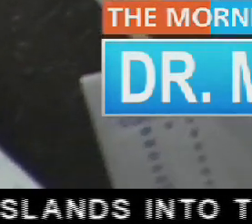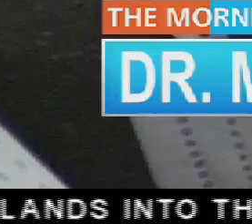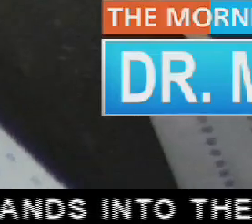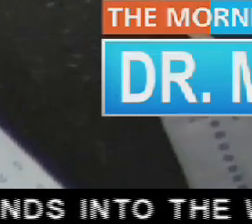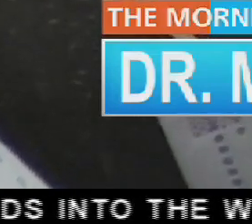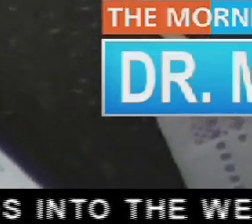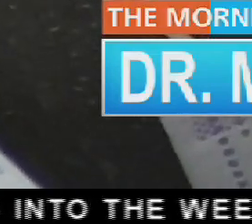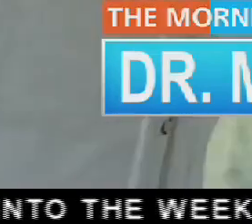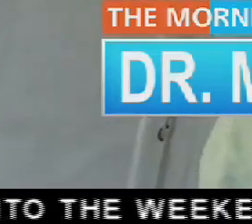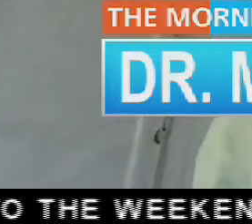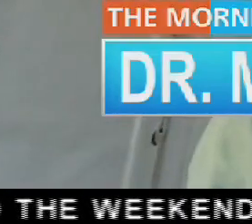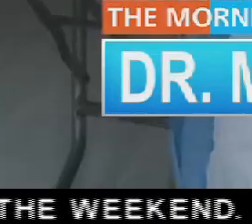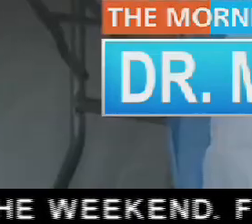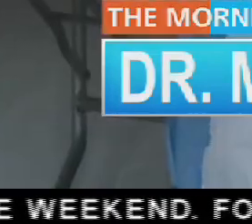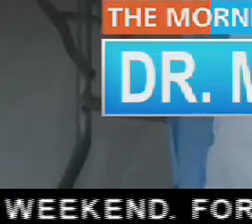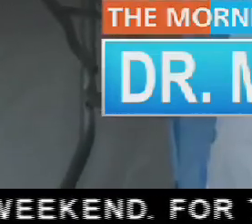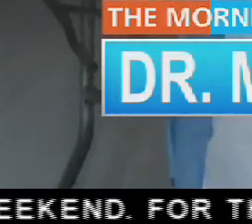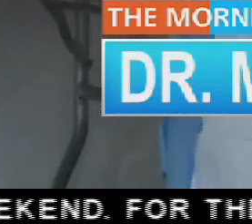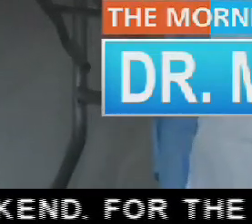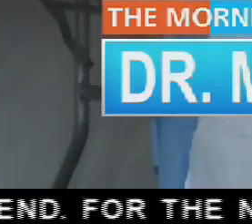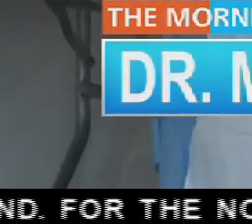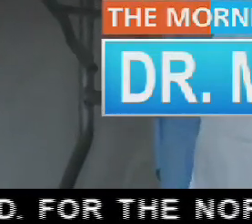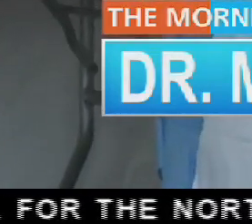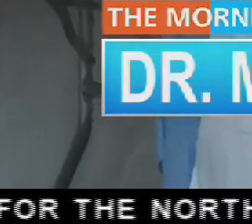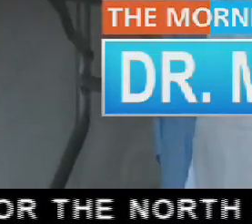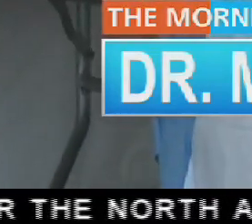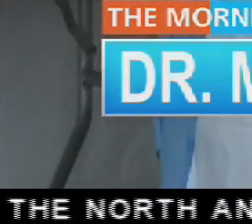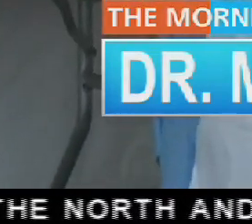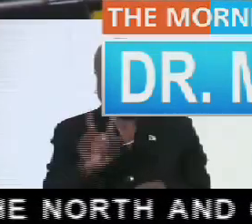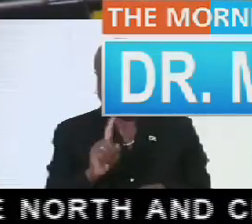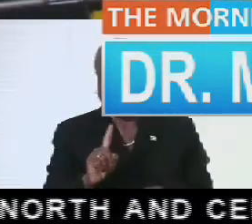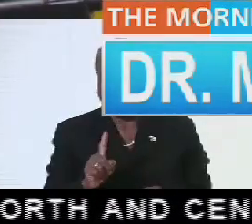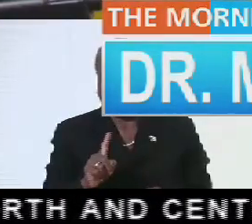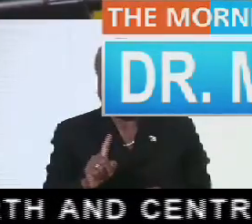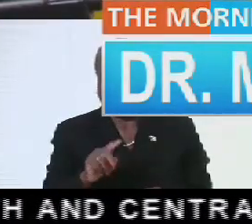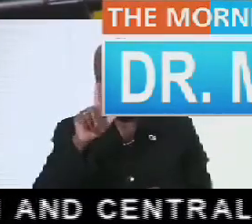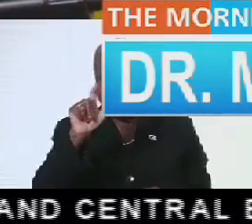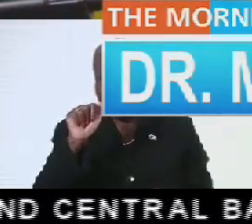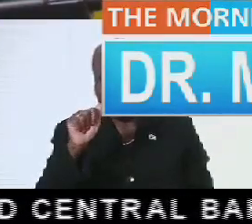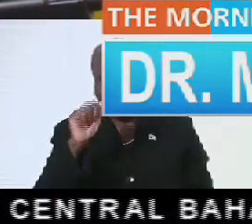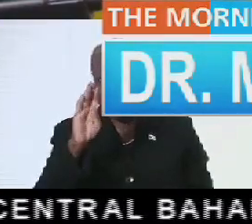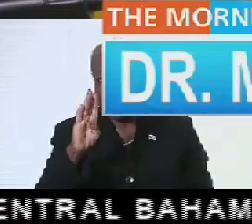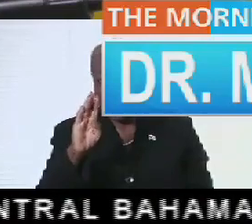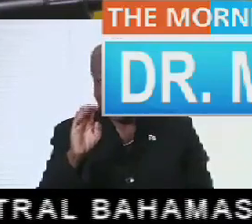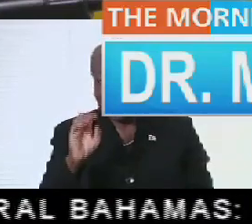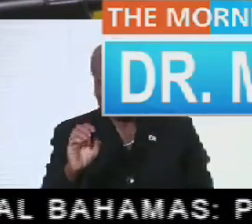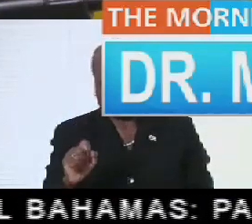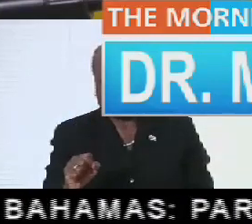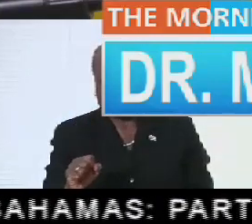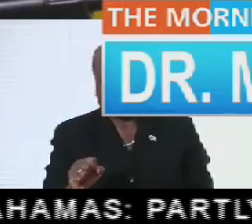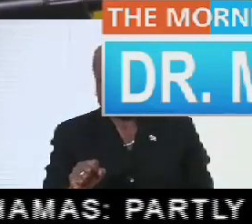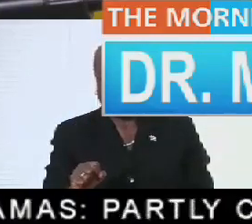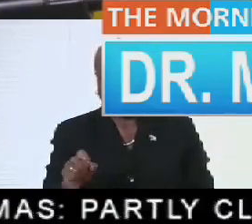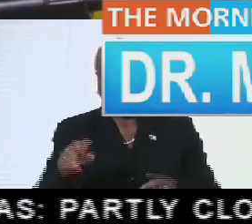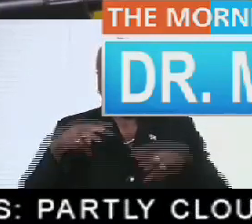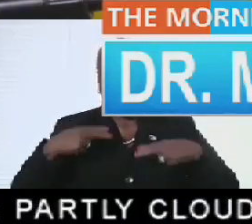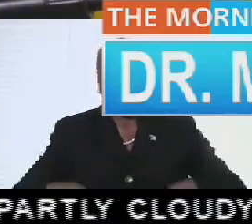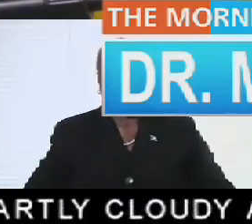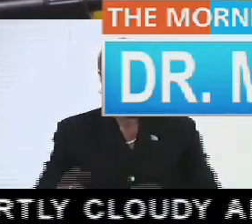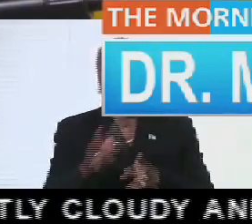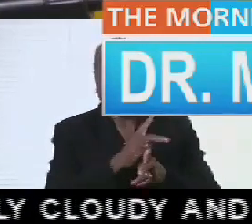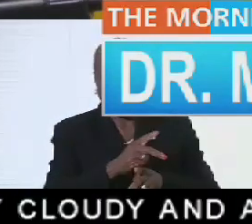confident in the team that they will led by Chief Medical Officer Dr. Pearl McMillan. Now, the Prime Minister thanks